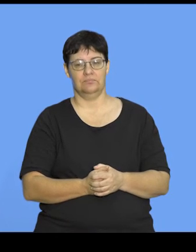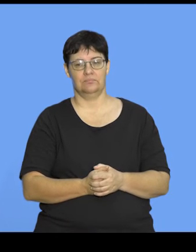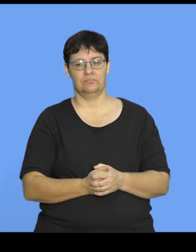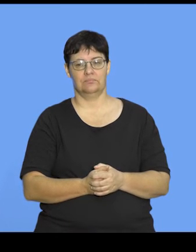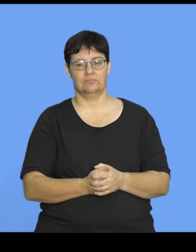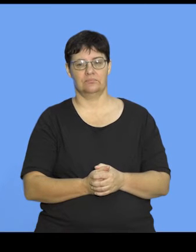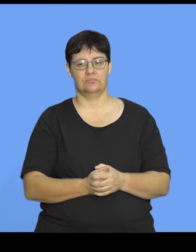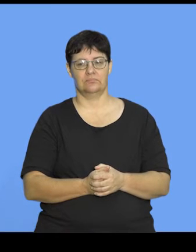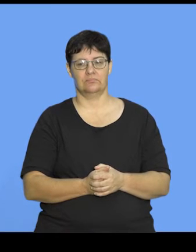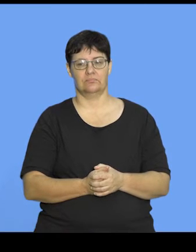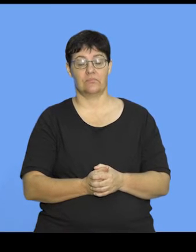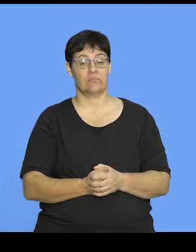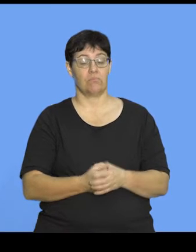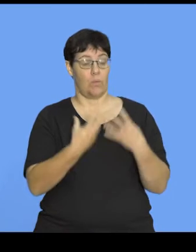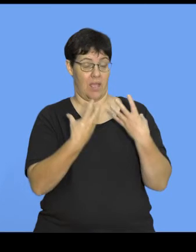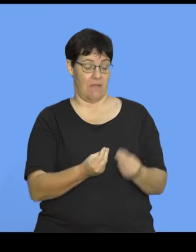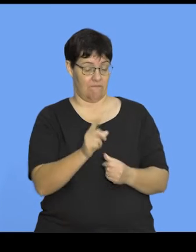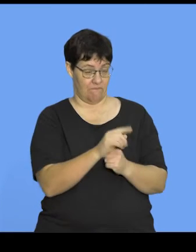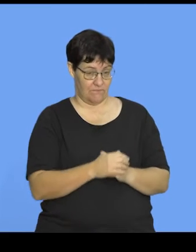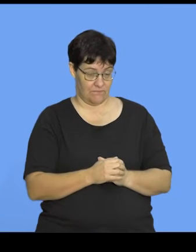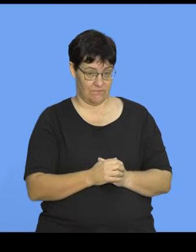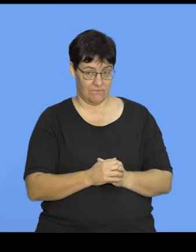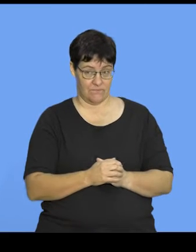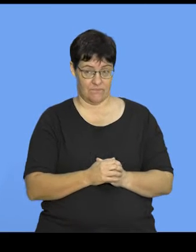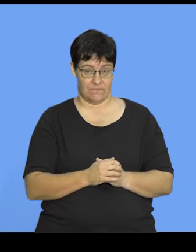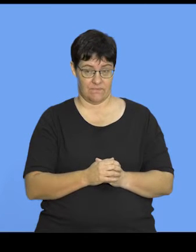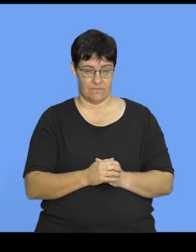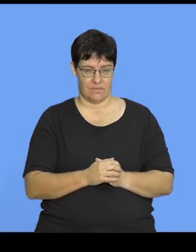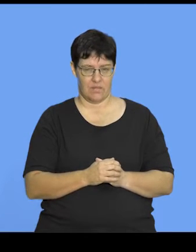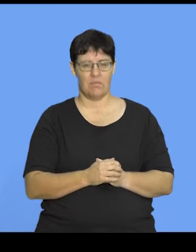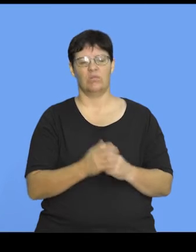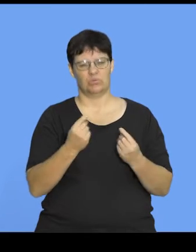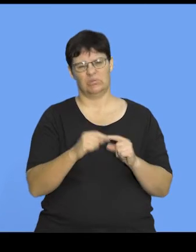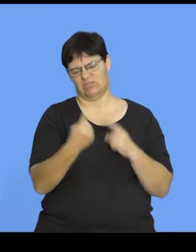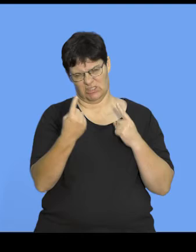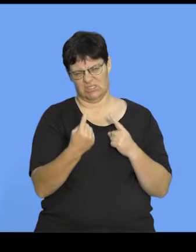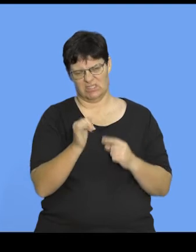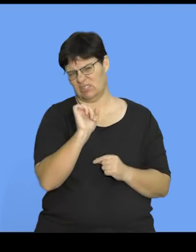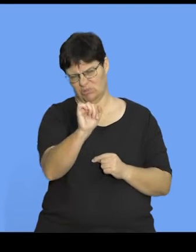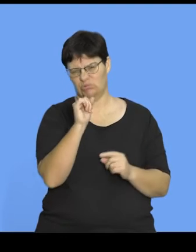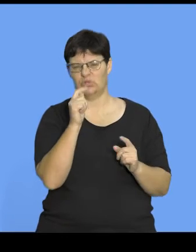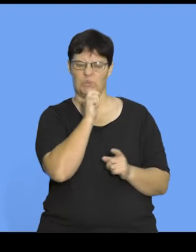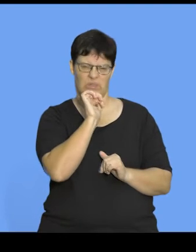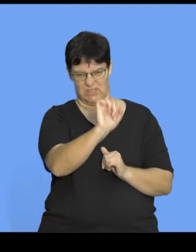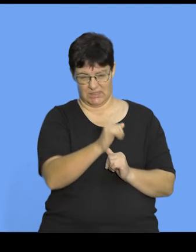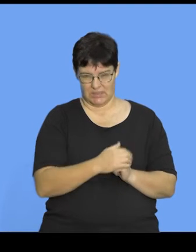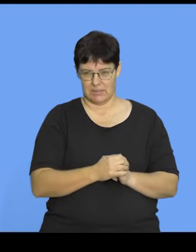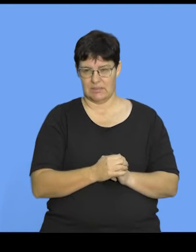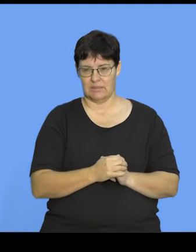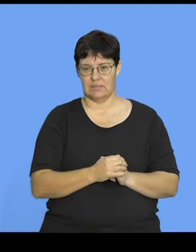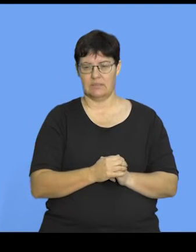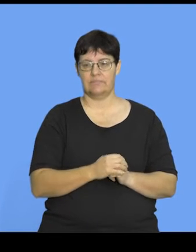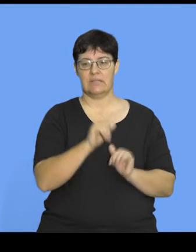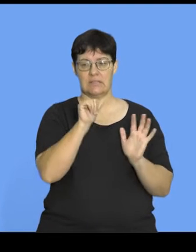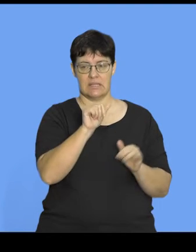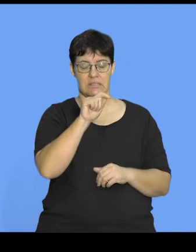here we go. We have, and I know I do this slightly differently to the way you guys use your calculators, but it doesn't